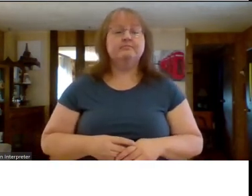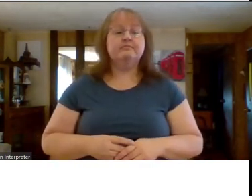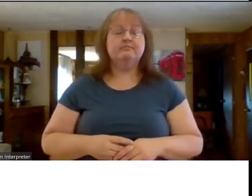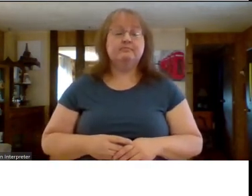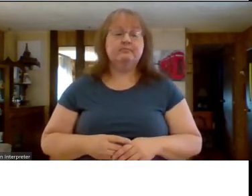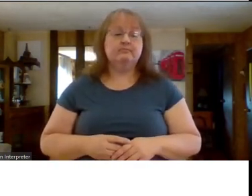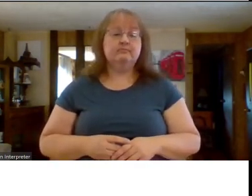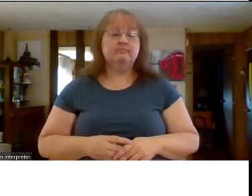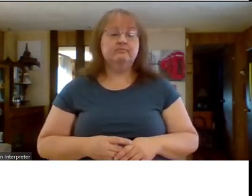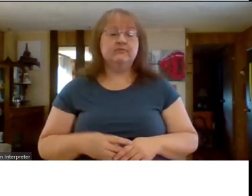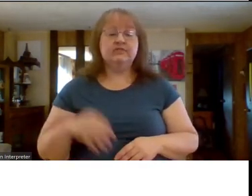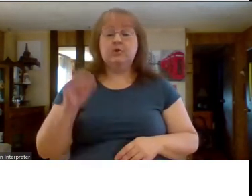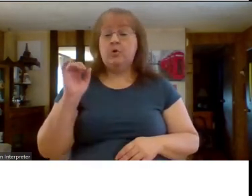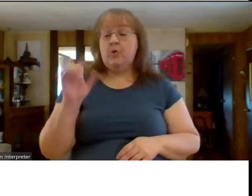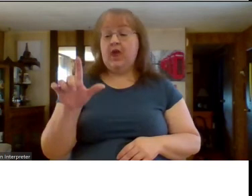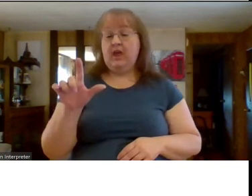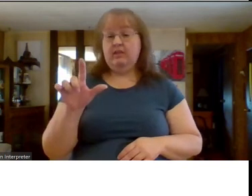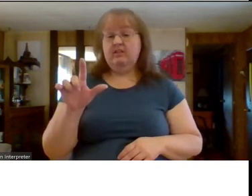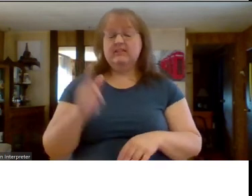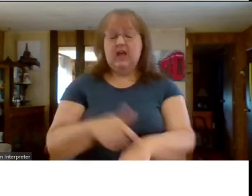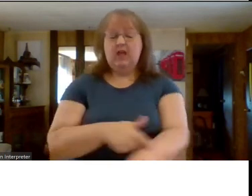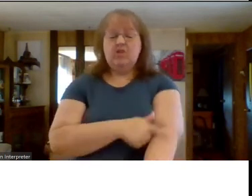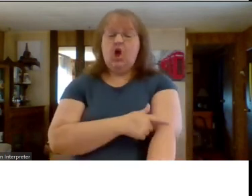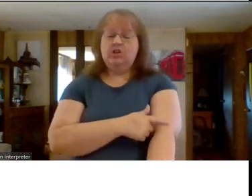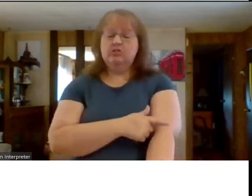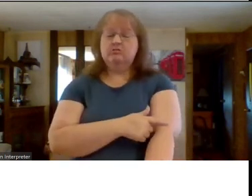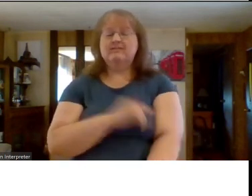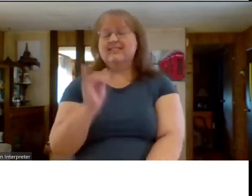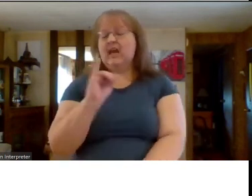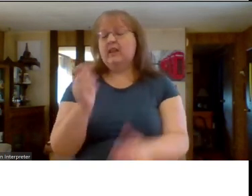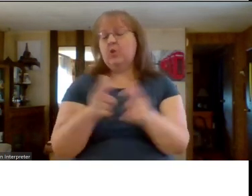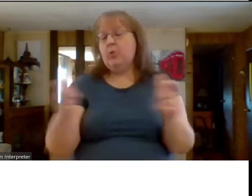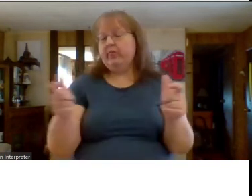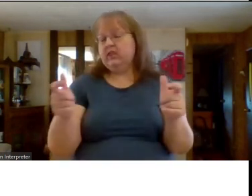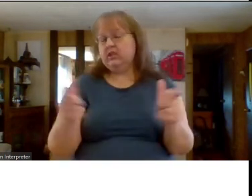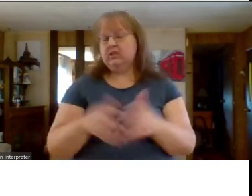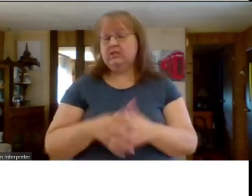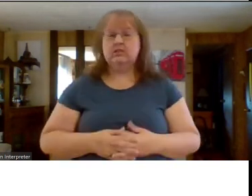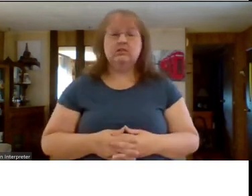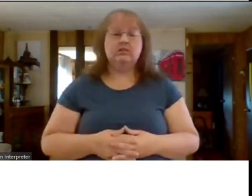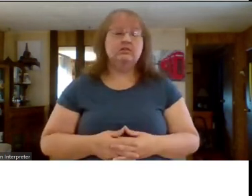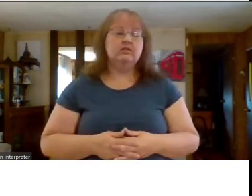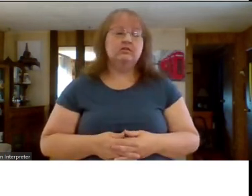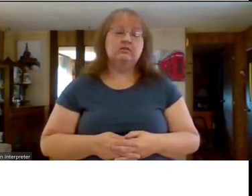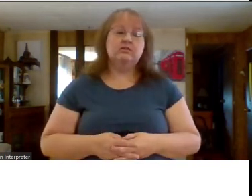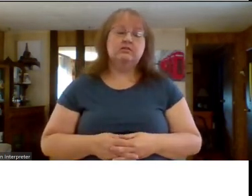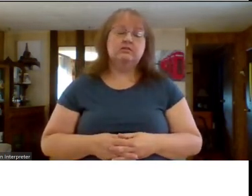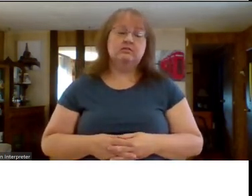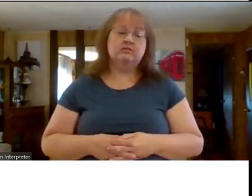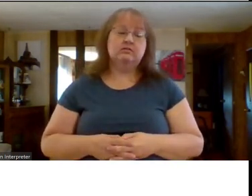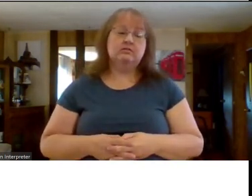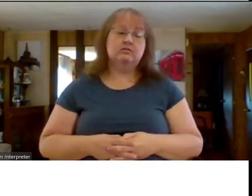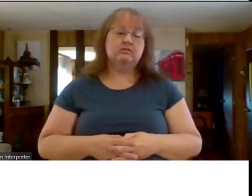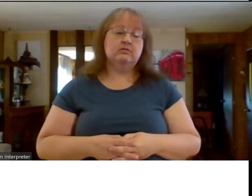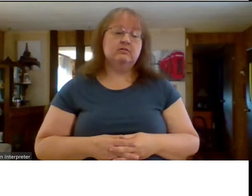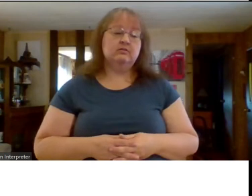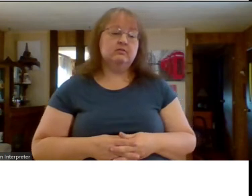length of the TV? Okay, so right now, length is how long it is. It's like the